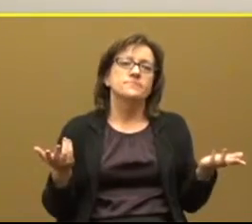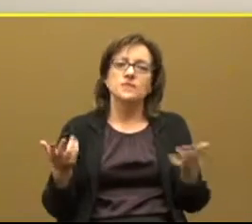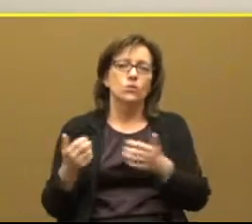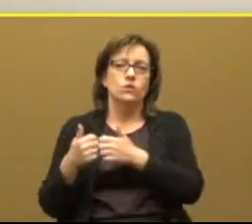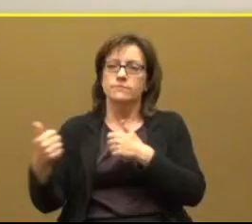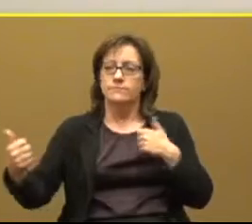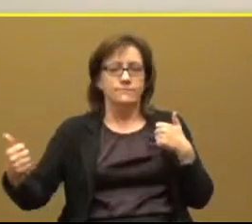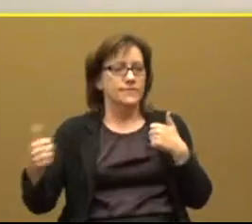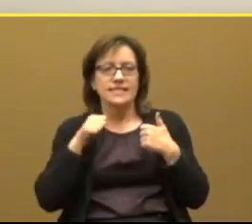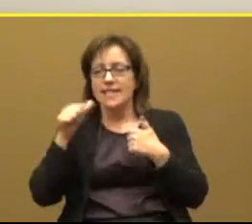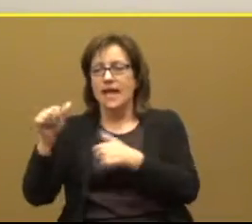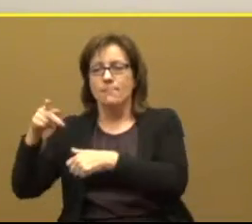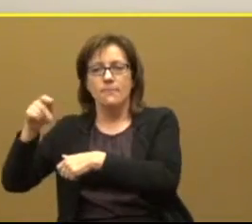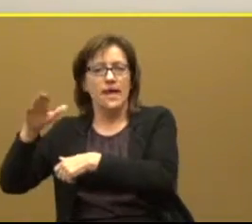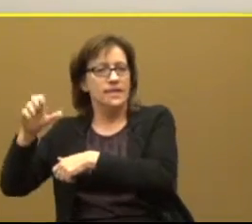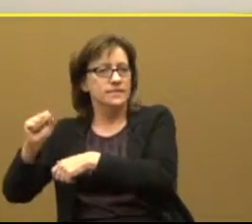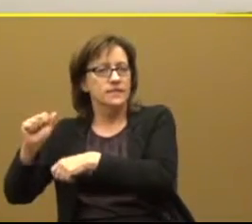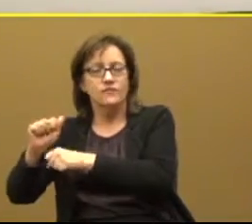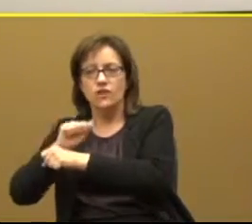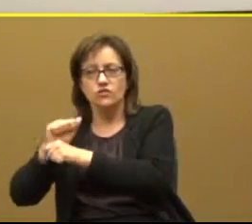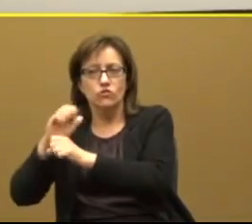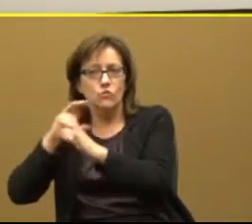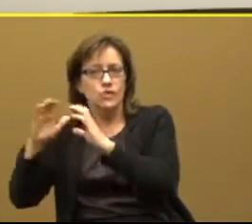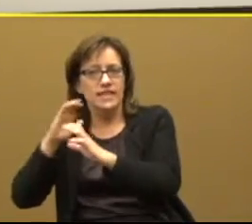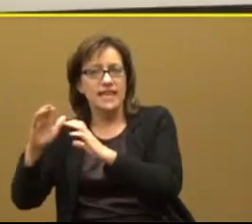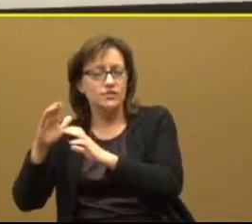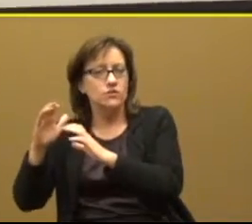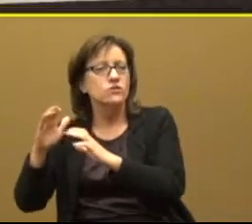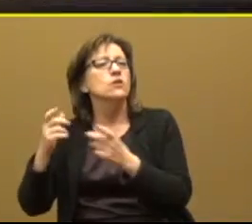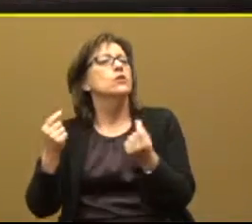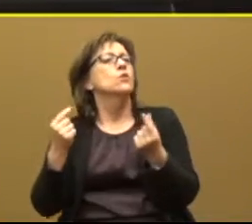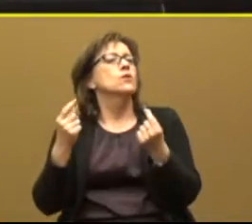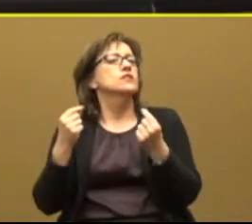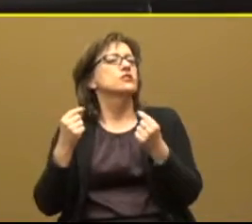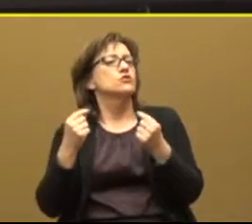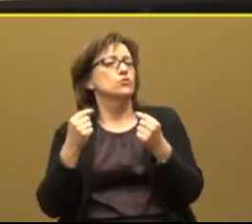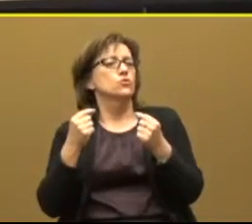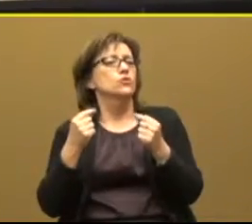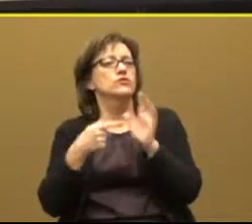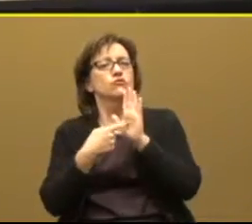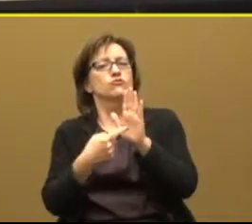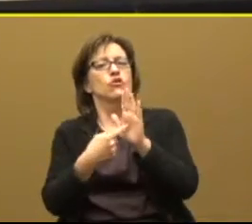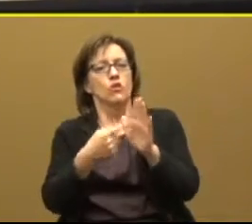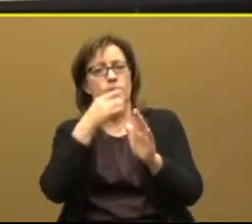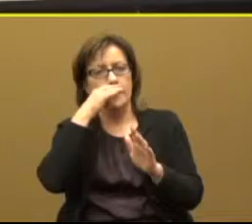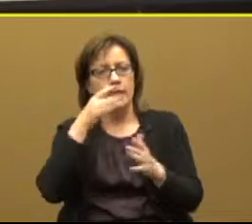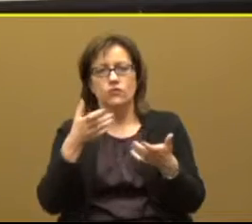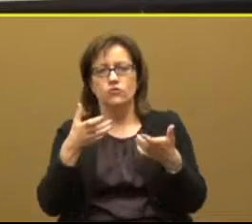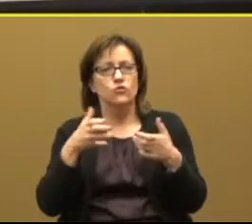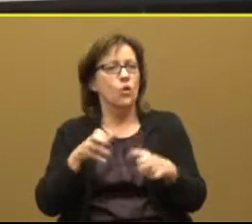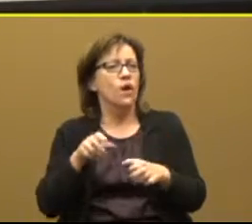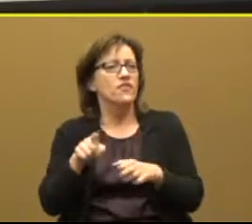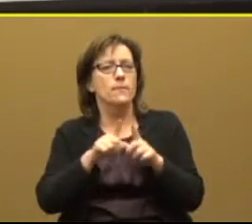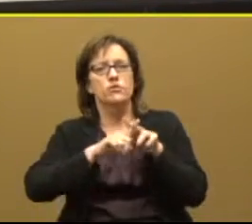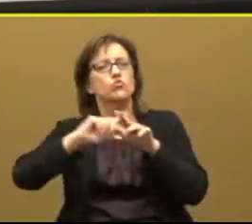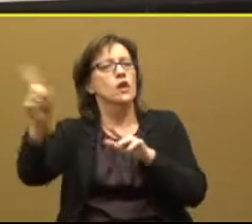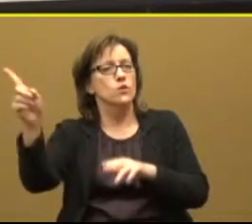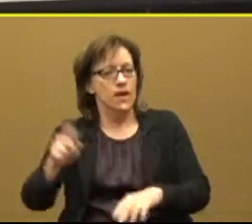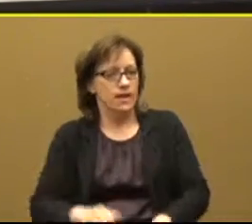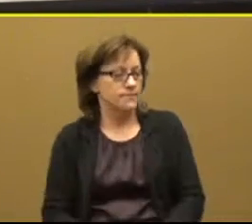PECS and functional communication for a moment. What can you put in place to show a kid you don't want them to run